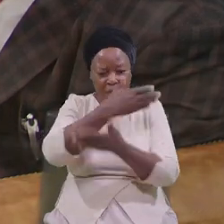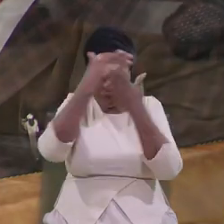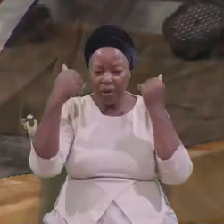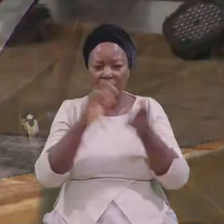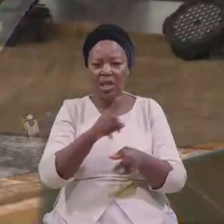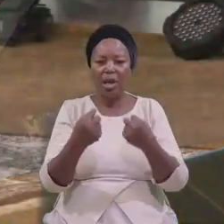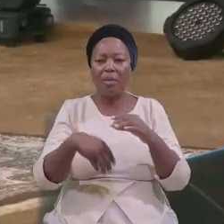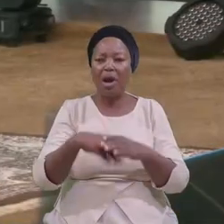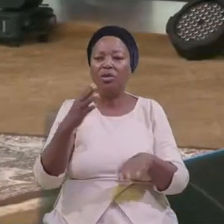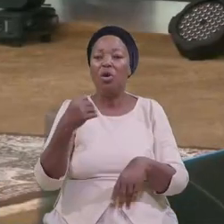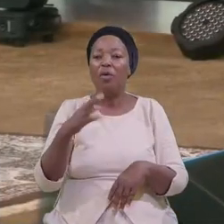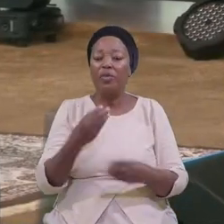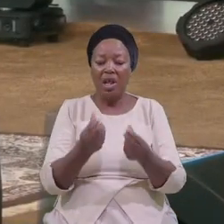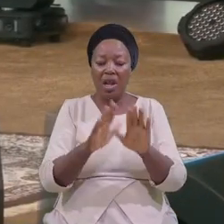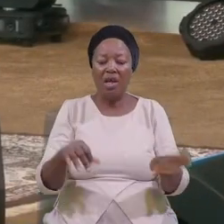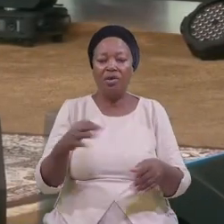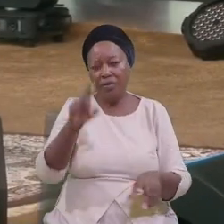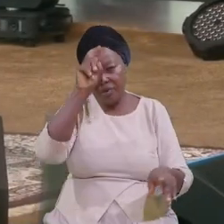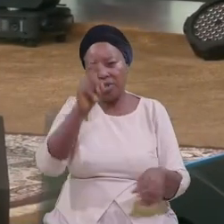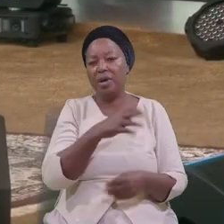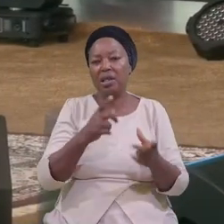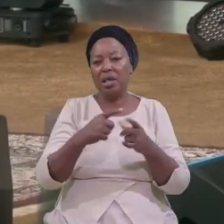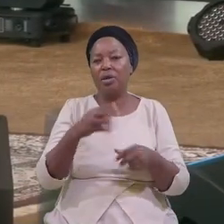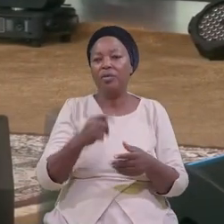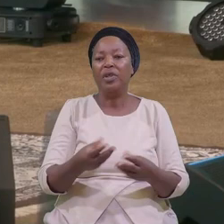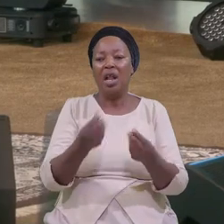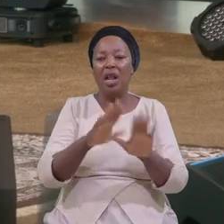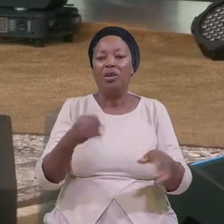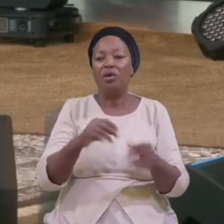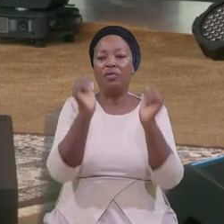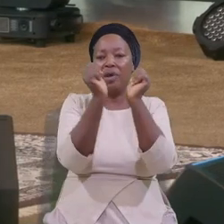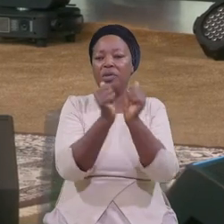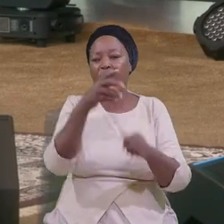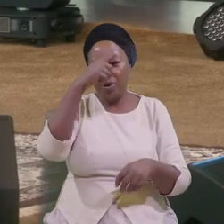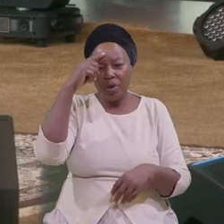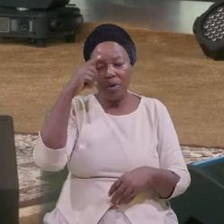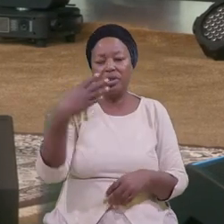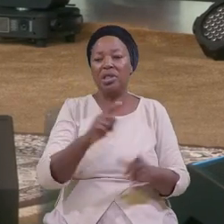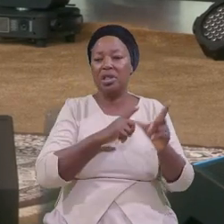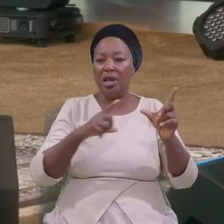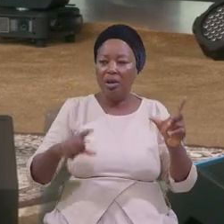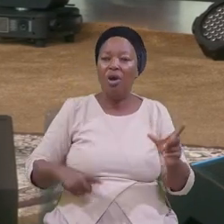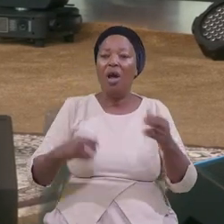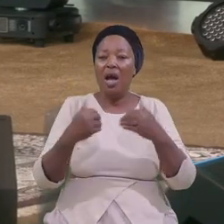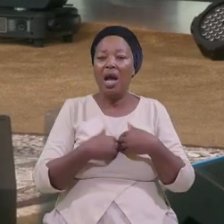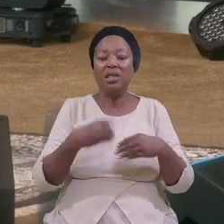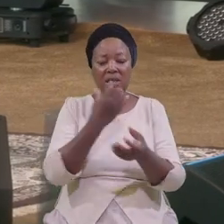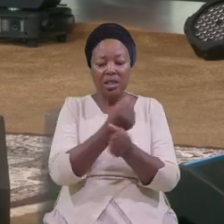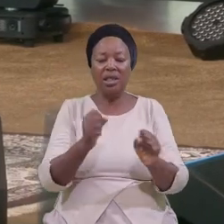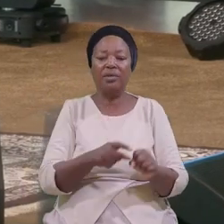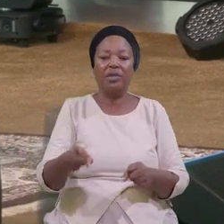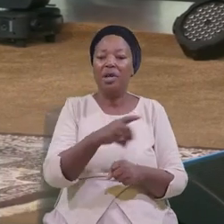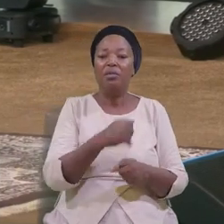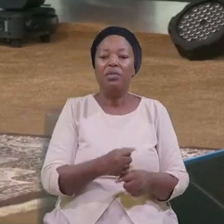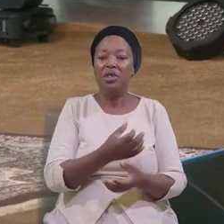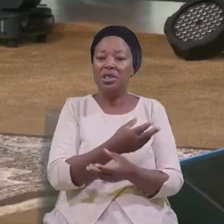out of the land of Egypt, of the land of their captivity, because the Lord had saved them,